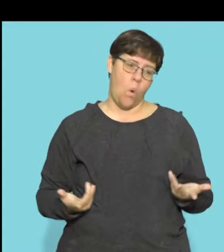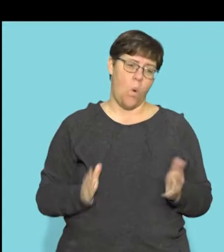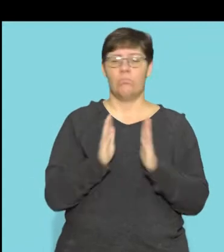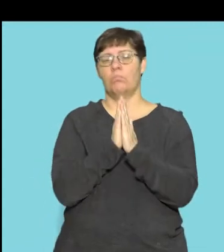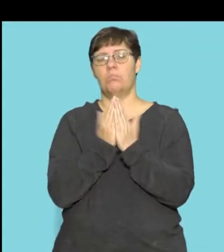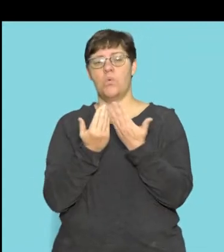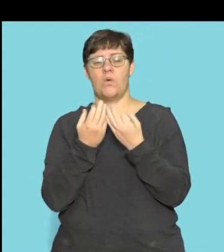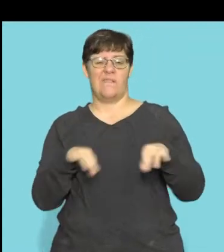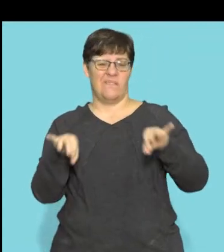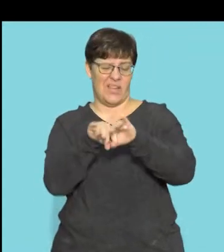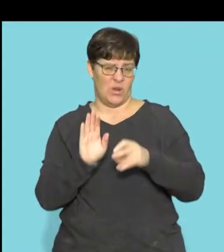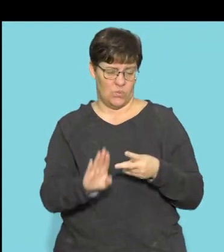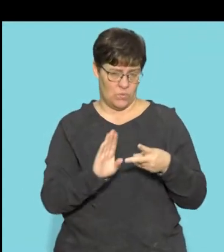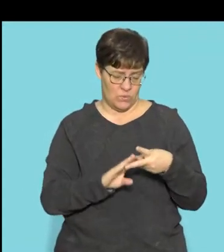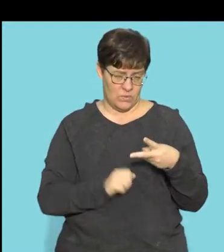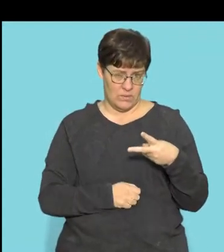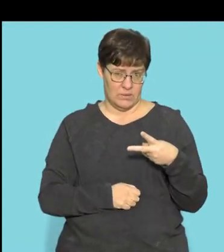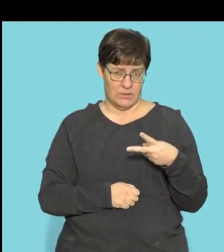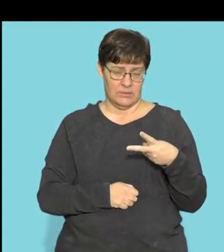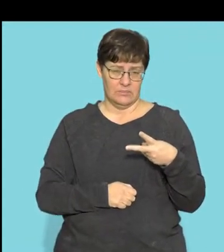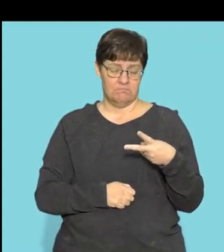called the book value,